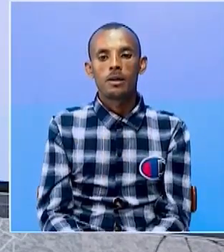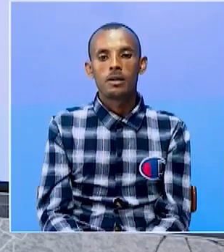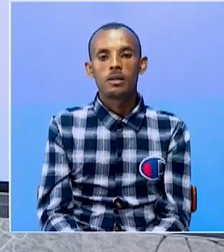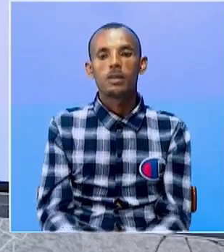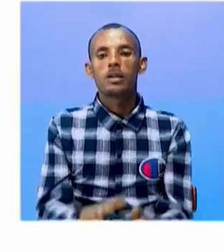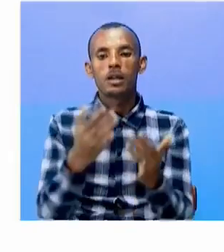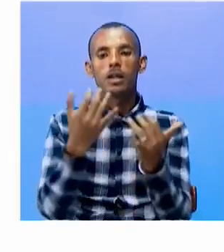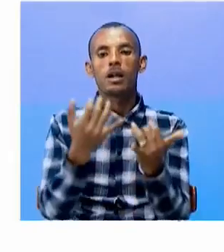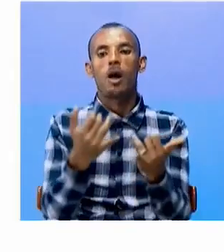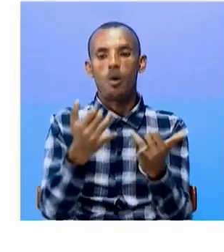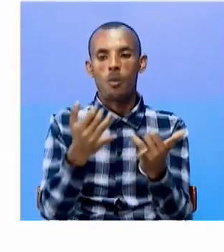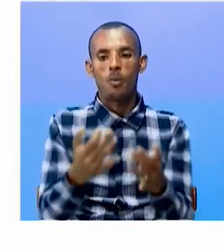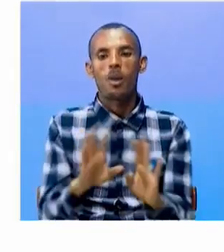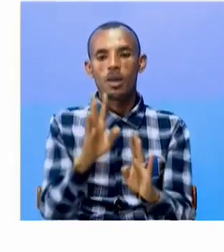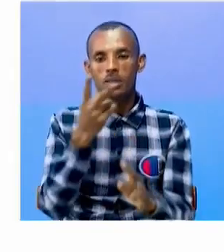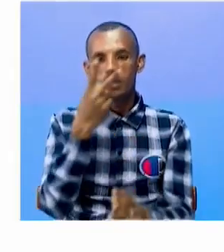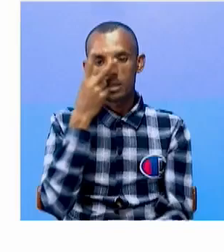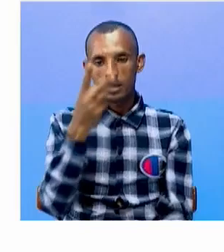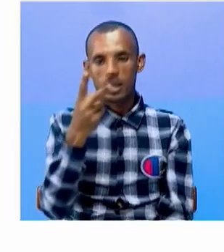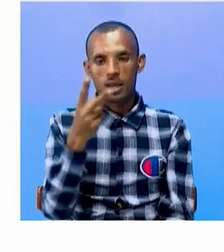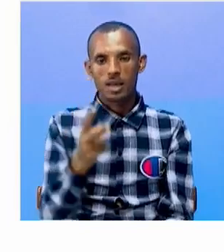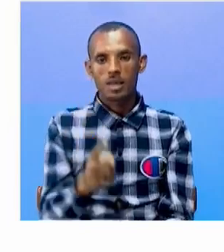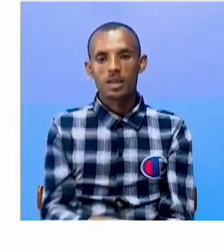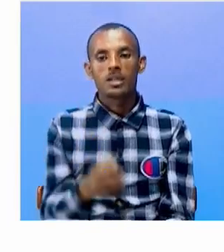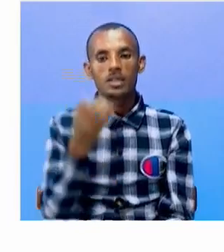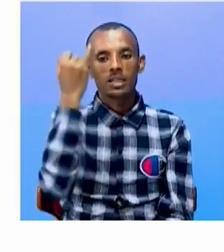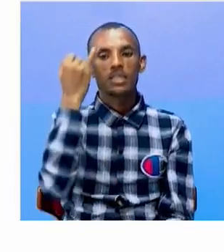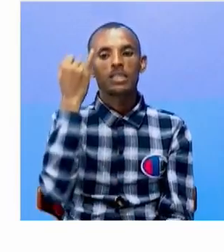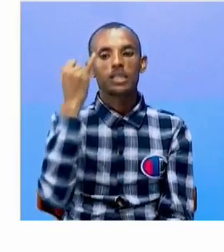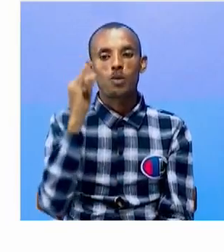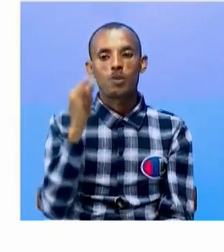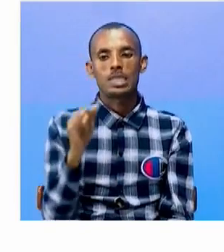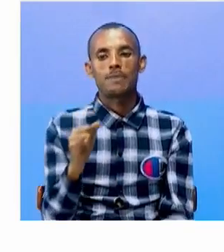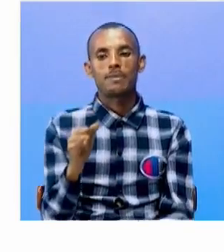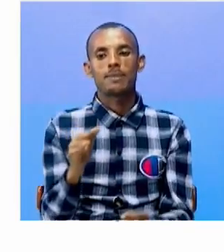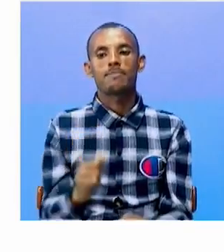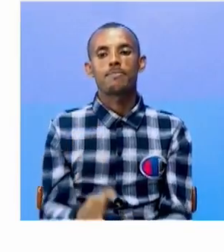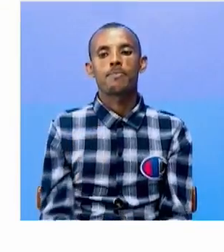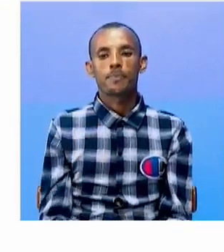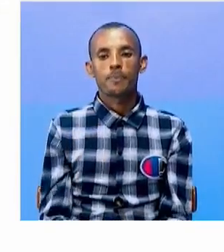Now, let's see the concept term